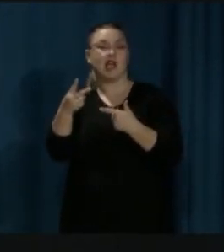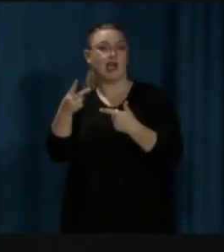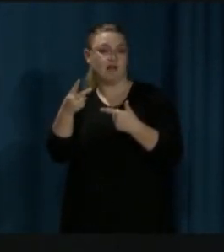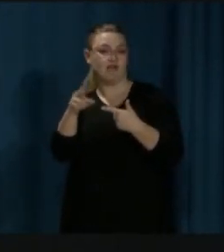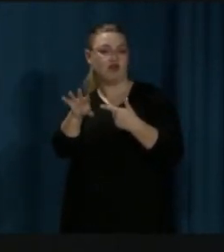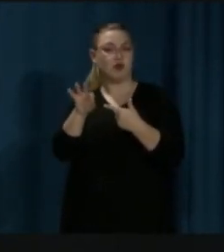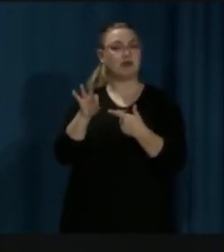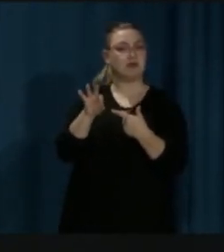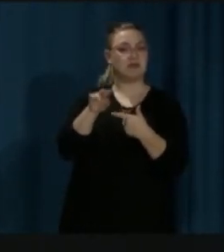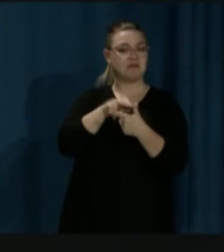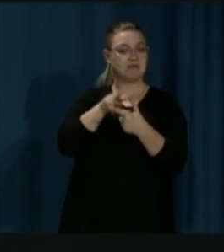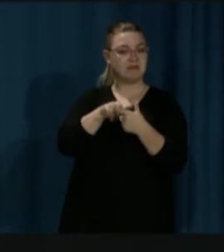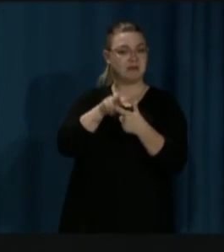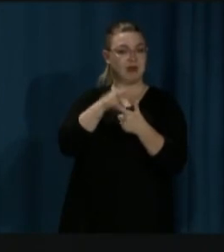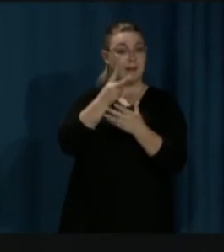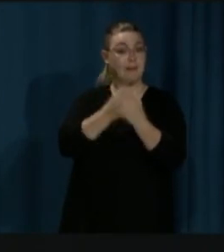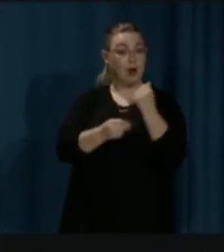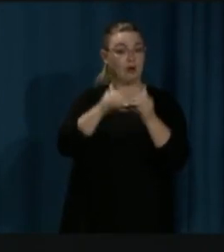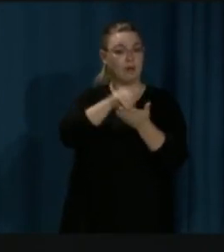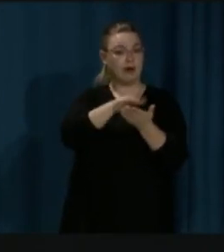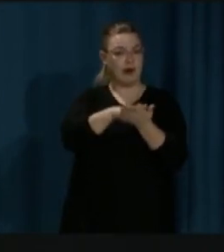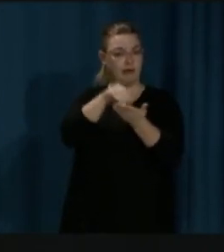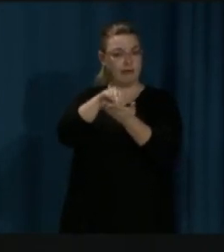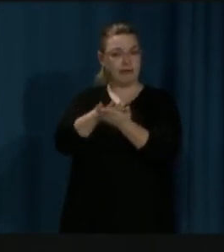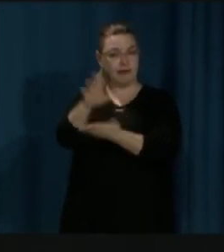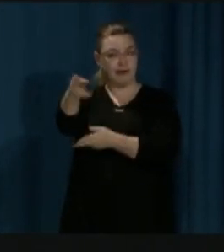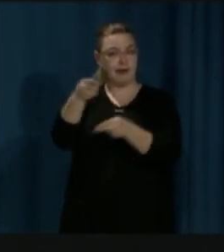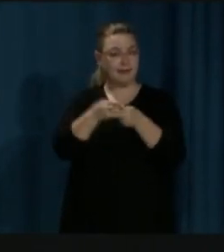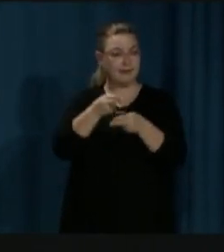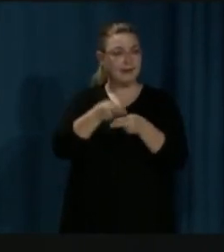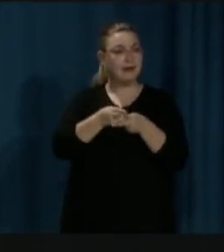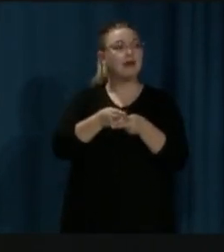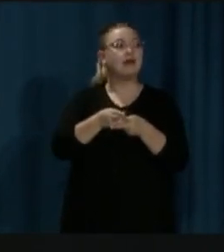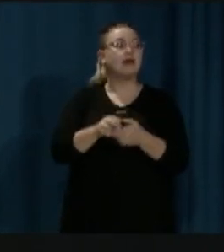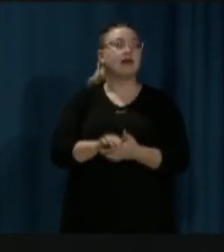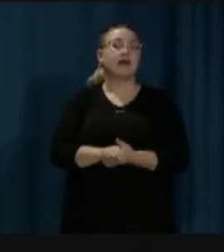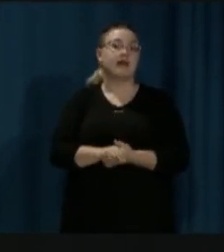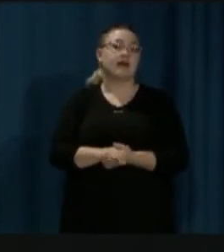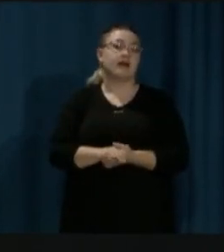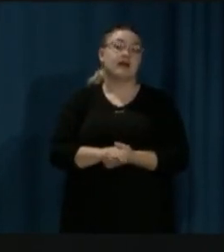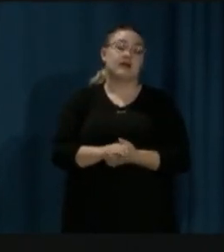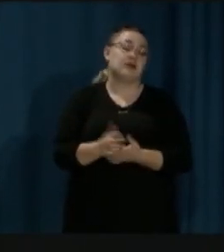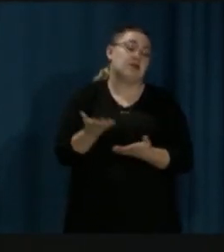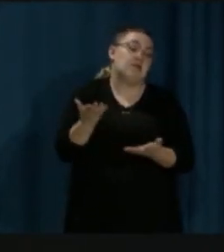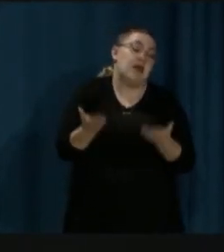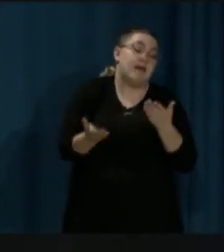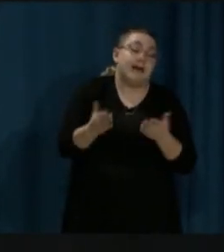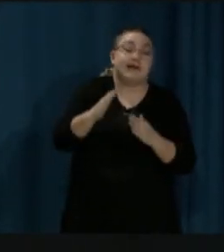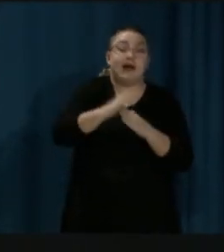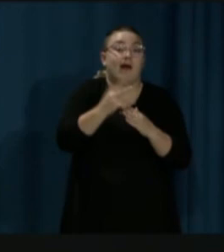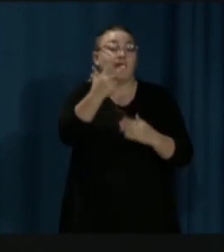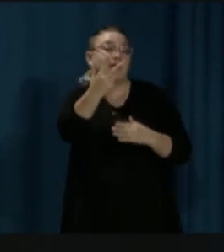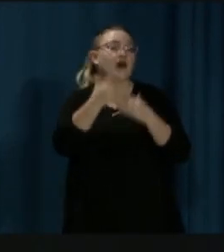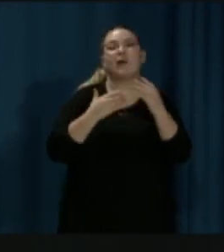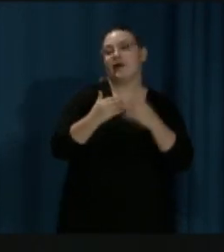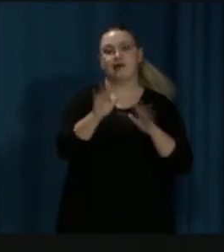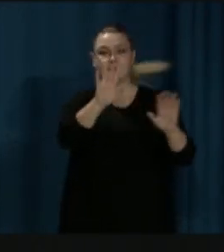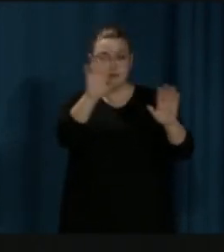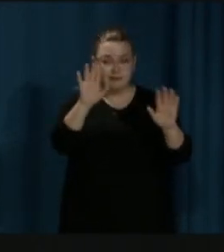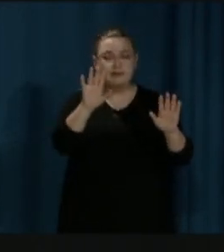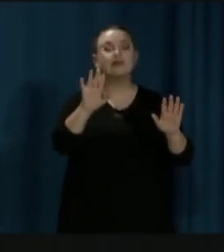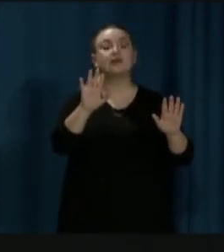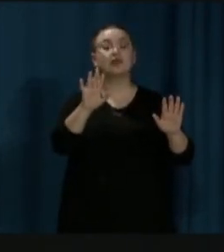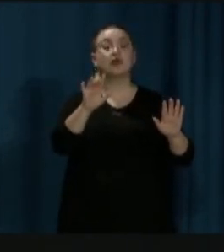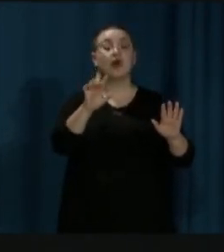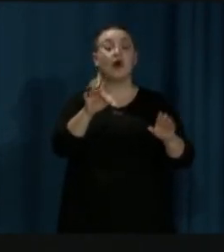on how the governing entity that the election is going to say could be the top 3 choices. I'm with you. Right. So then everybody votes